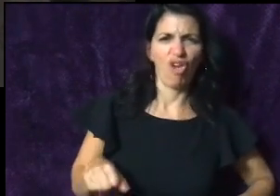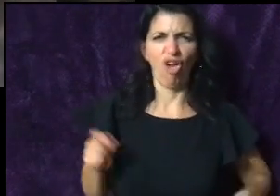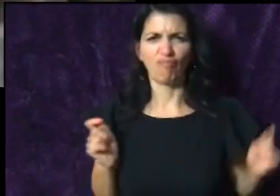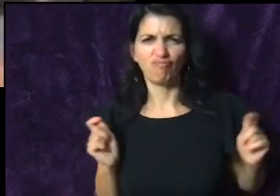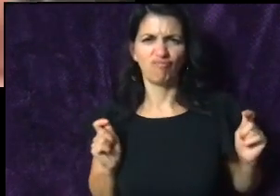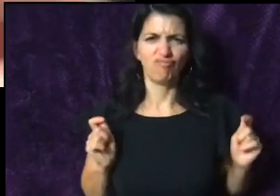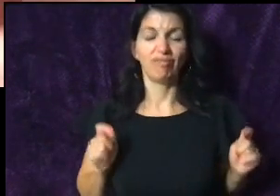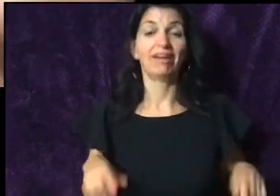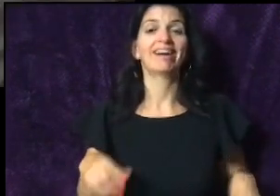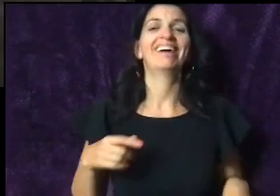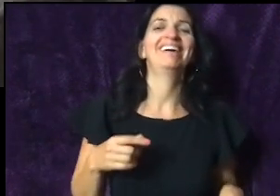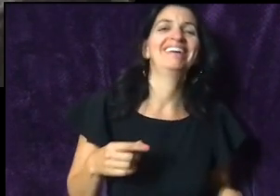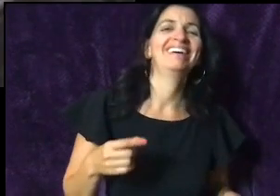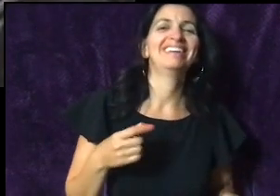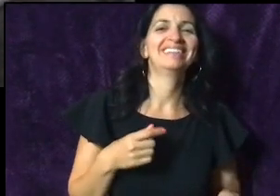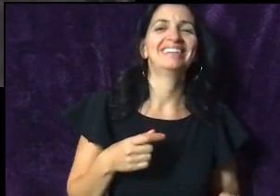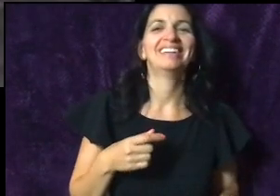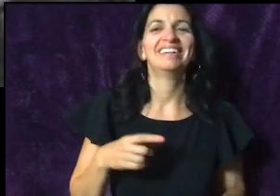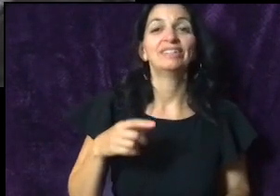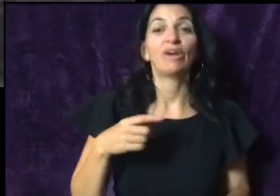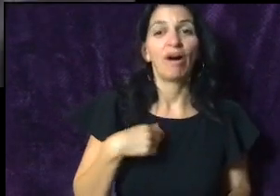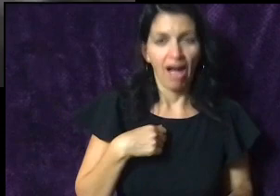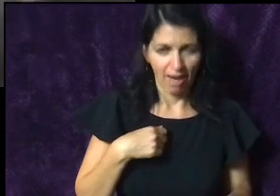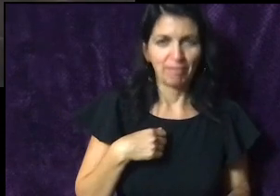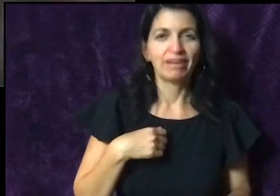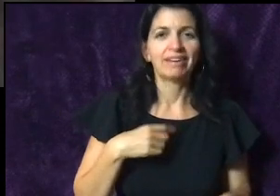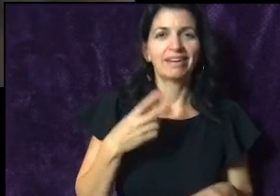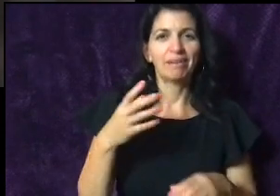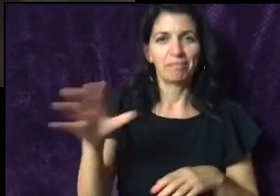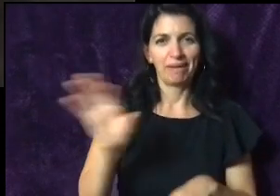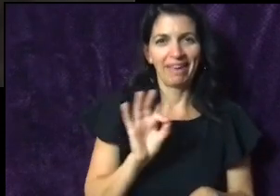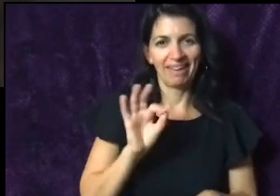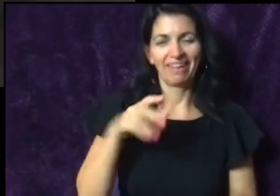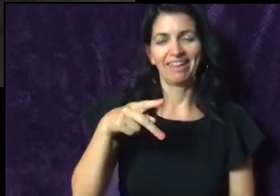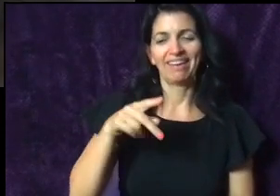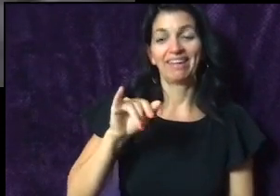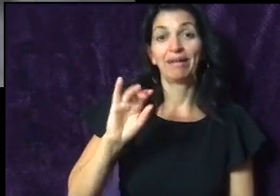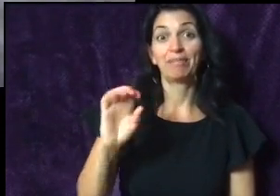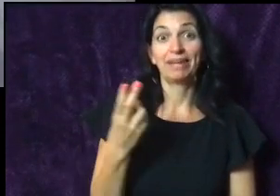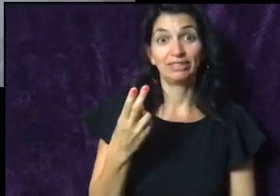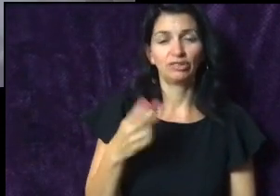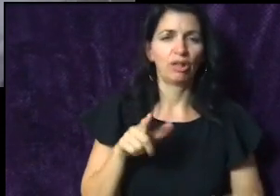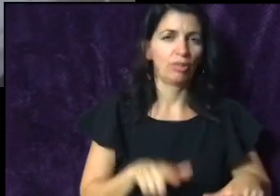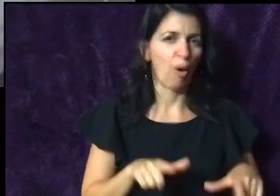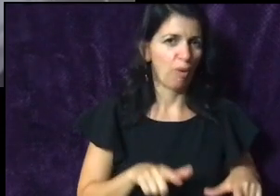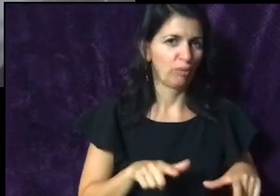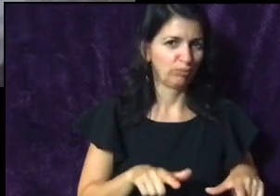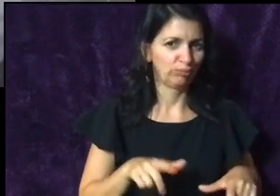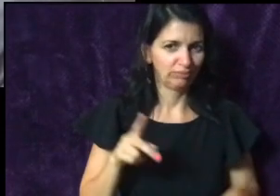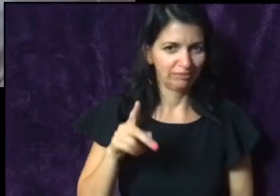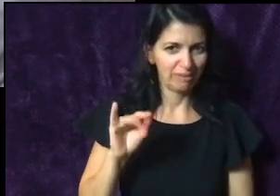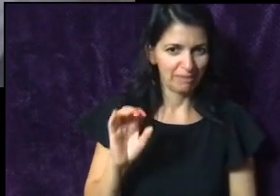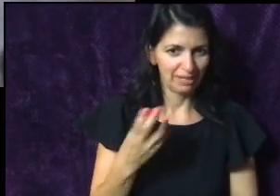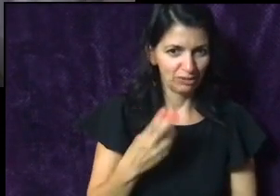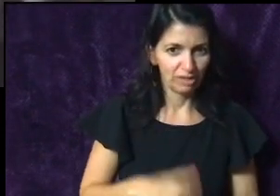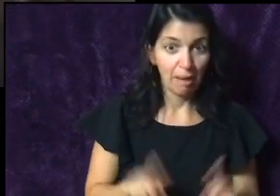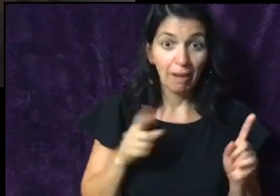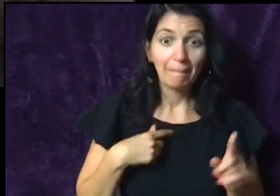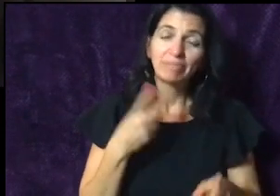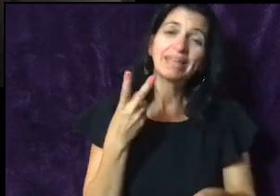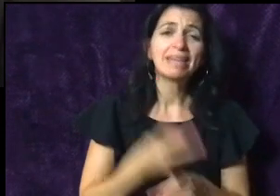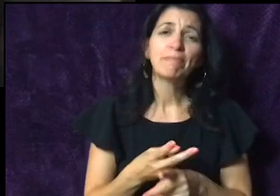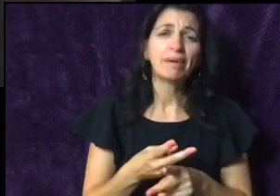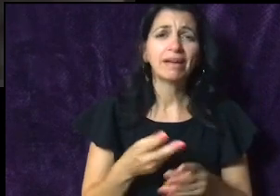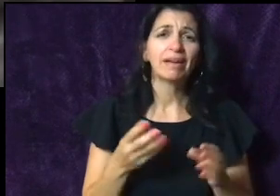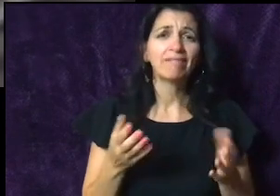yeah. So I'm gonna do pitch. I'm gonna do low pitch. But I'm gonna